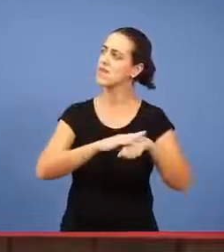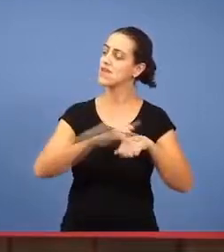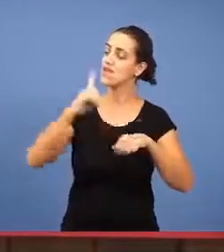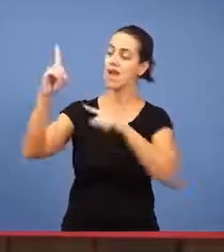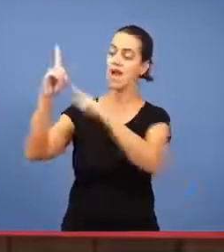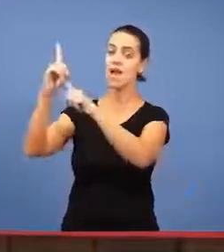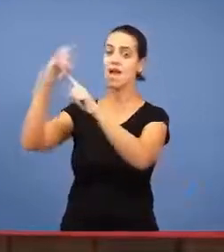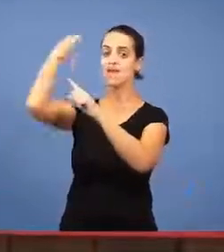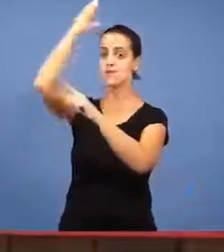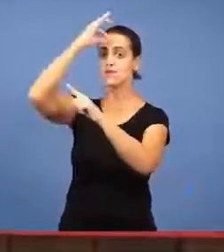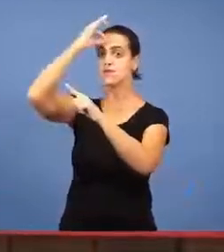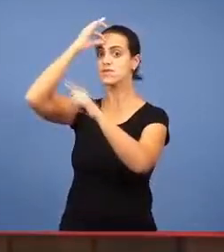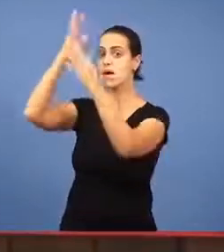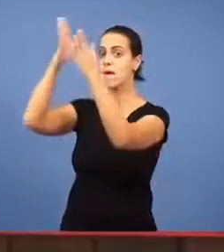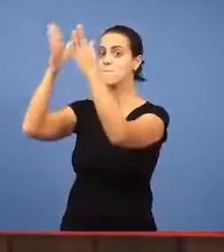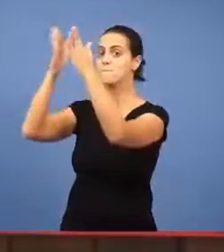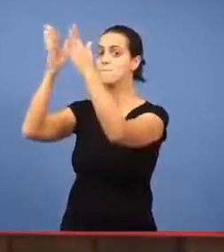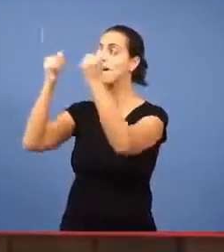sick and everything.